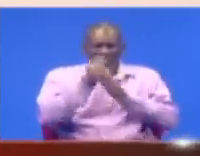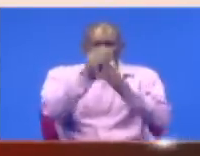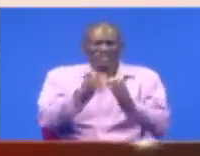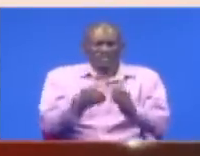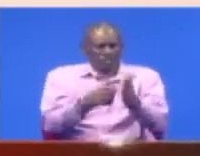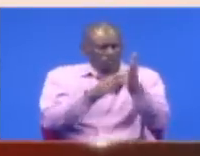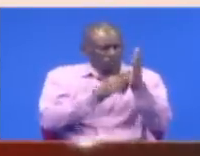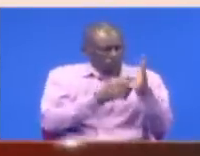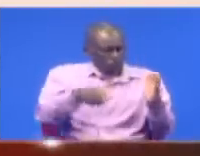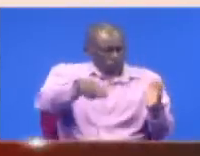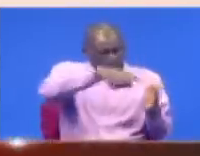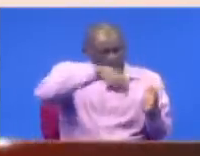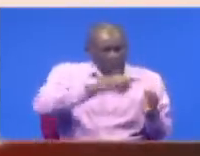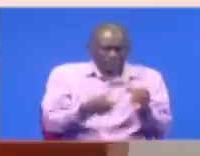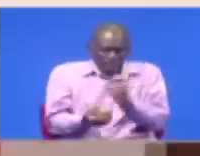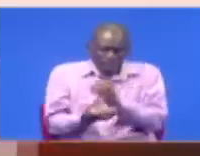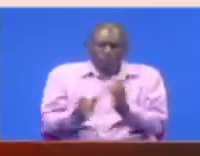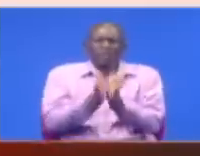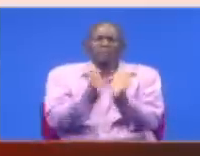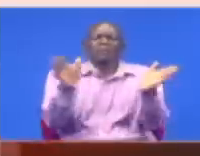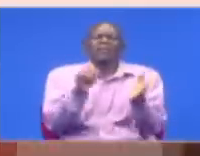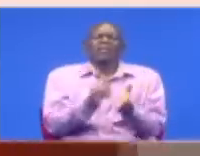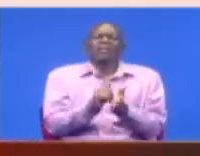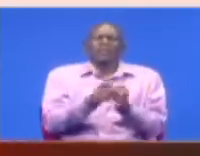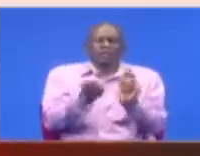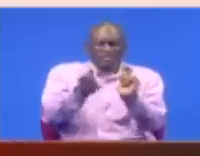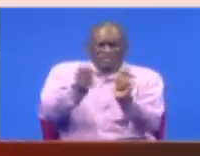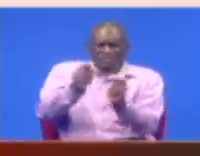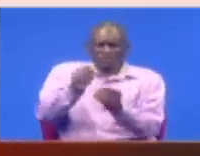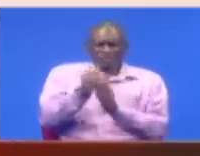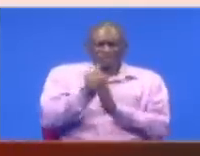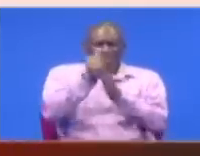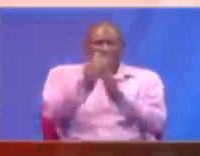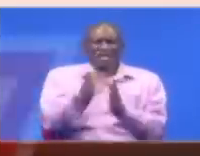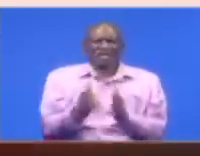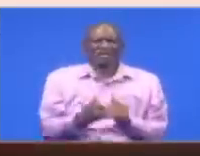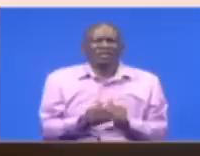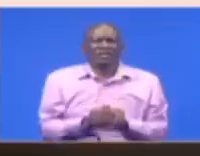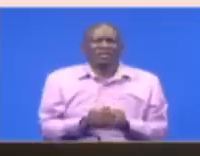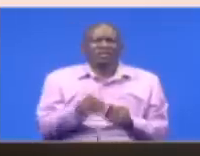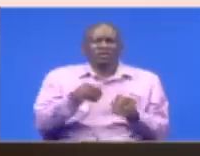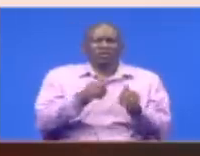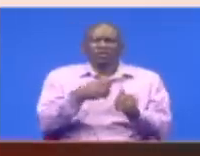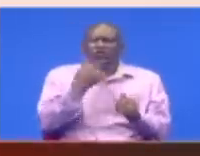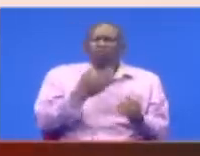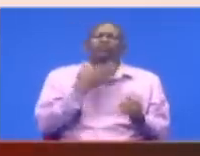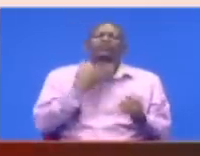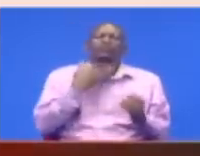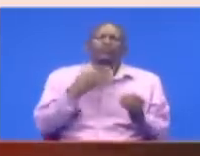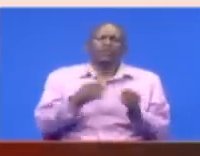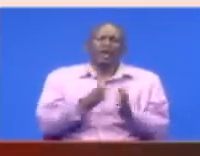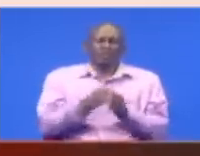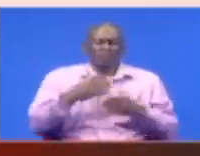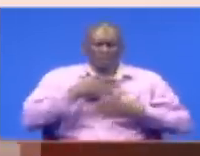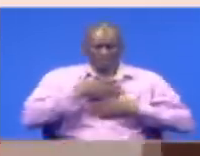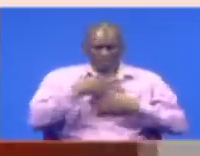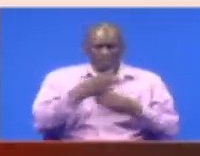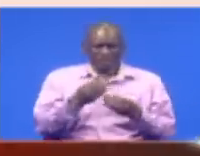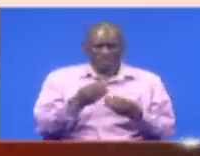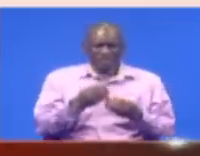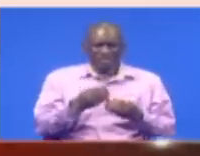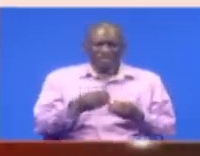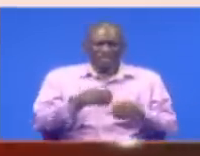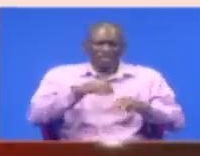commission and to the public that you are that transformative leader we are looking for. I'm interested in